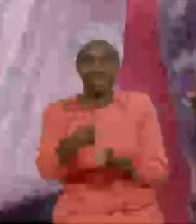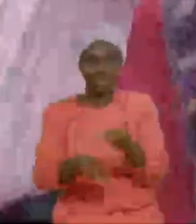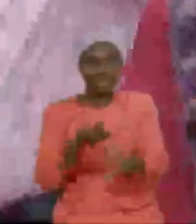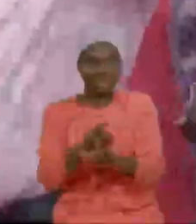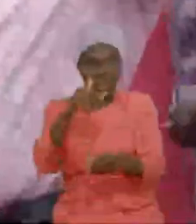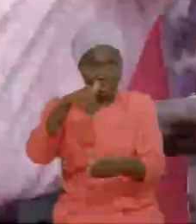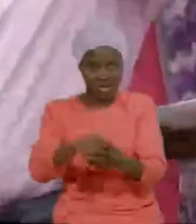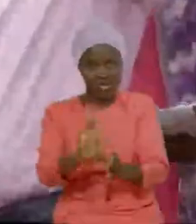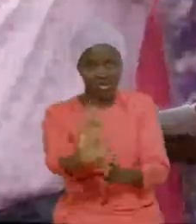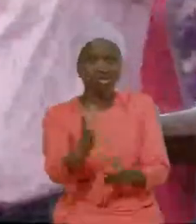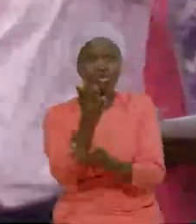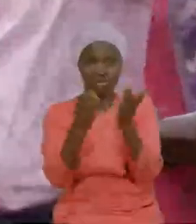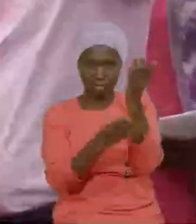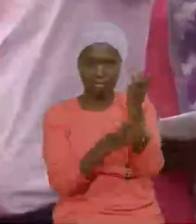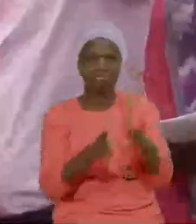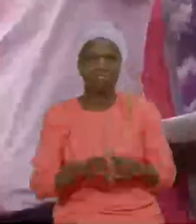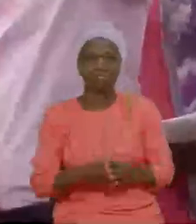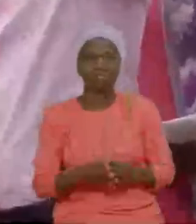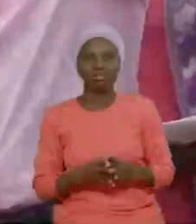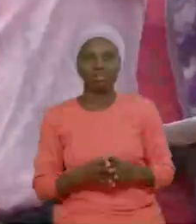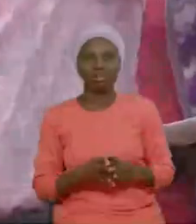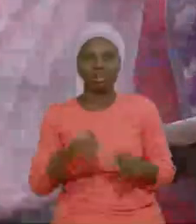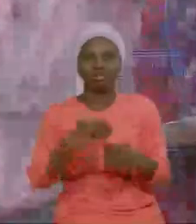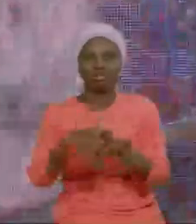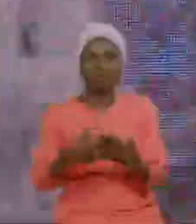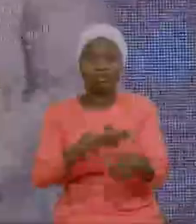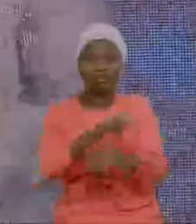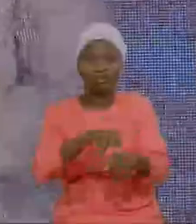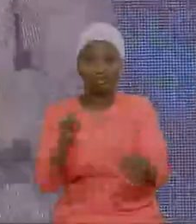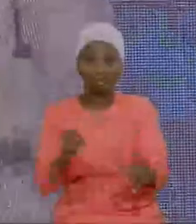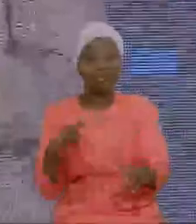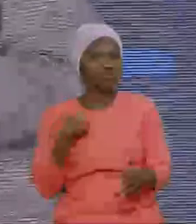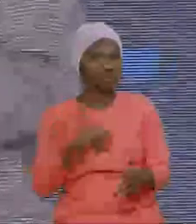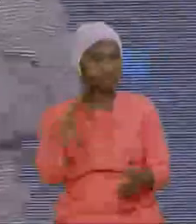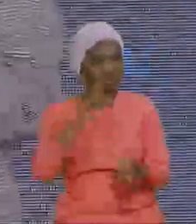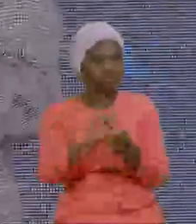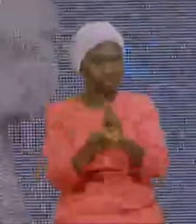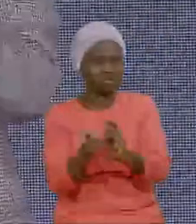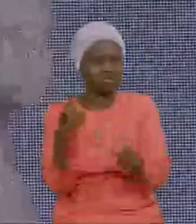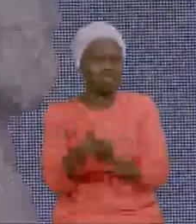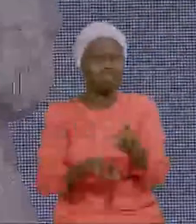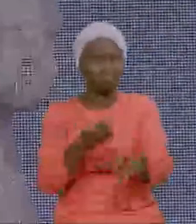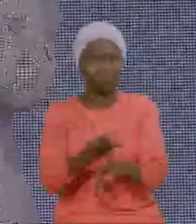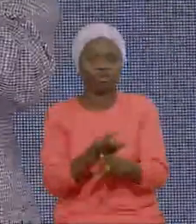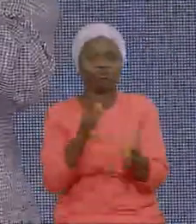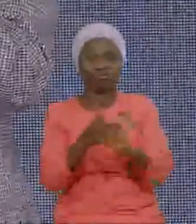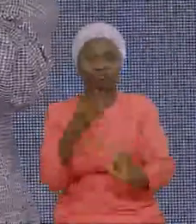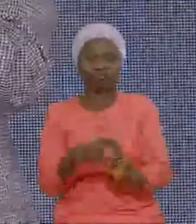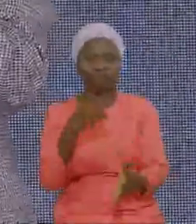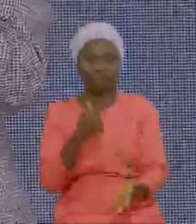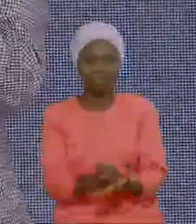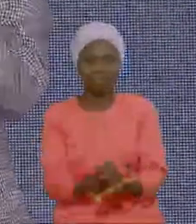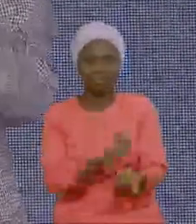vous confie le monde. In all the nations. Dans toutes les nations. We will change the world. Nous allons transformer le monde. Change